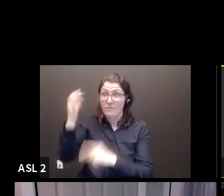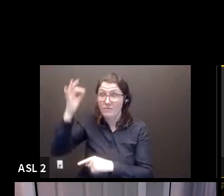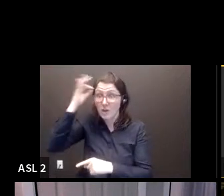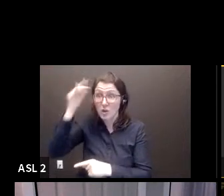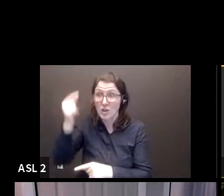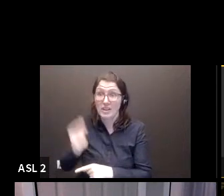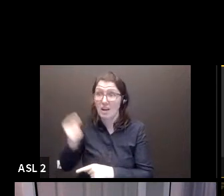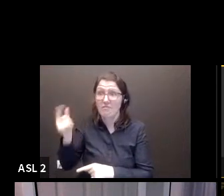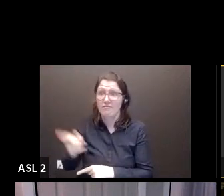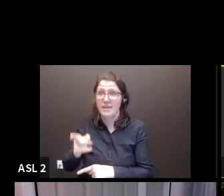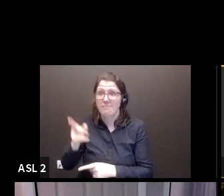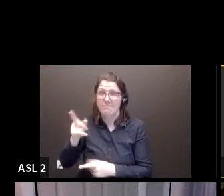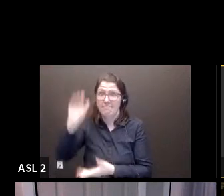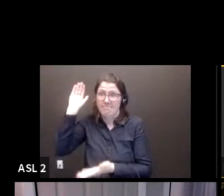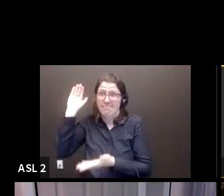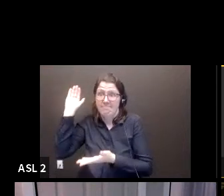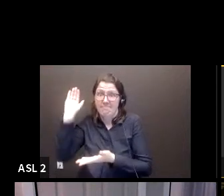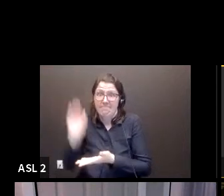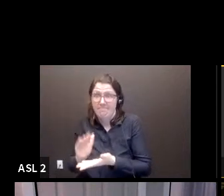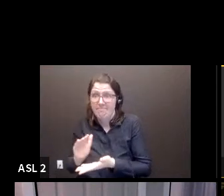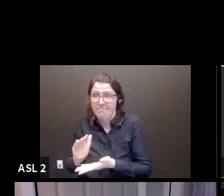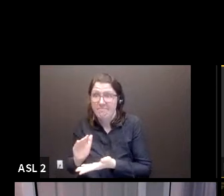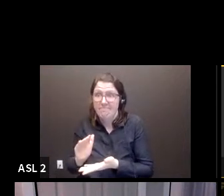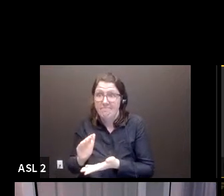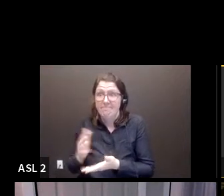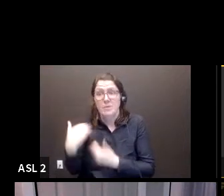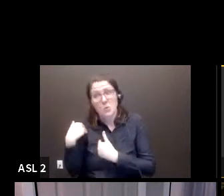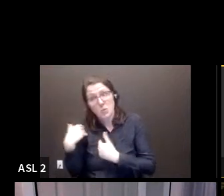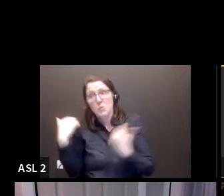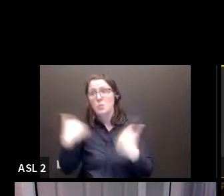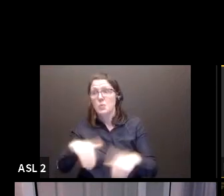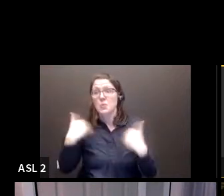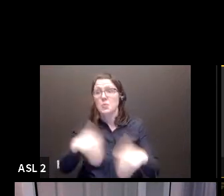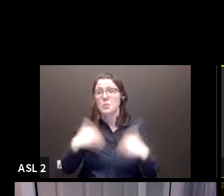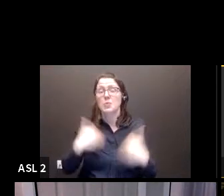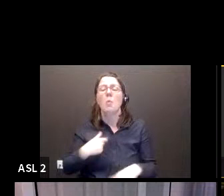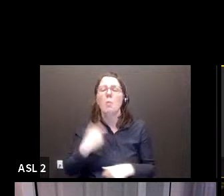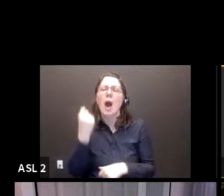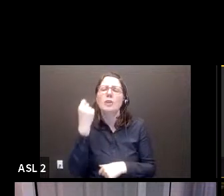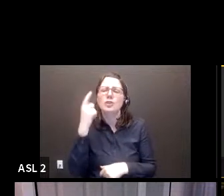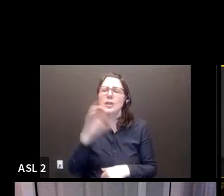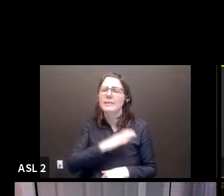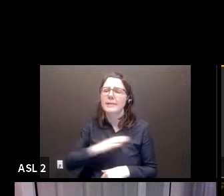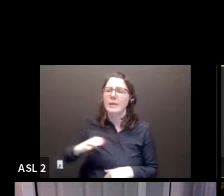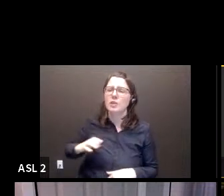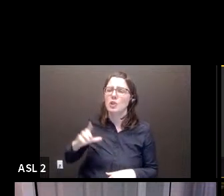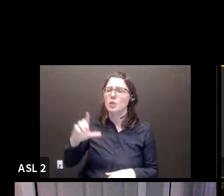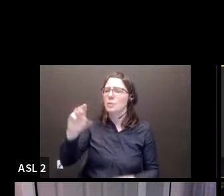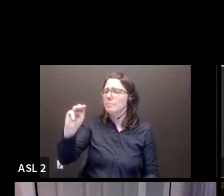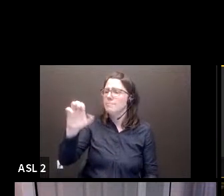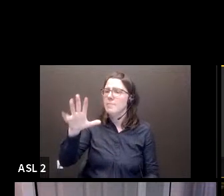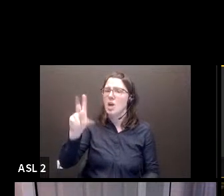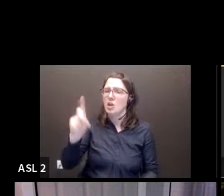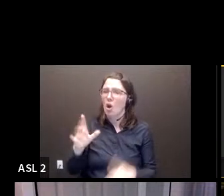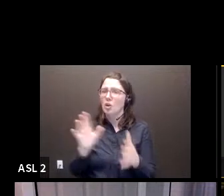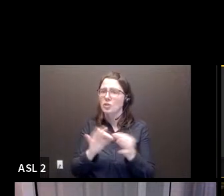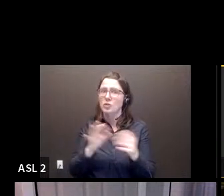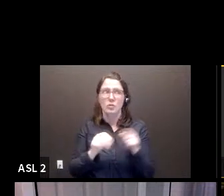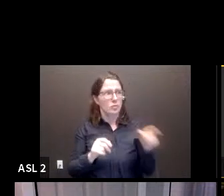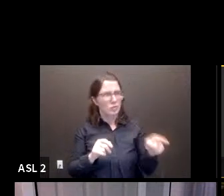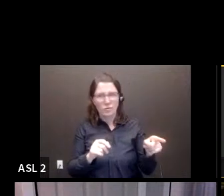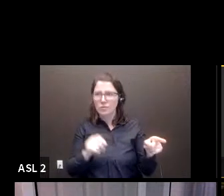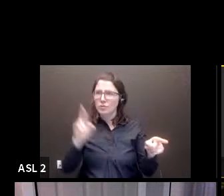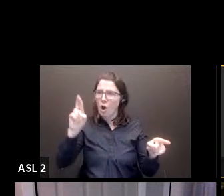area so while i appreciate council menard's sense that there should be extra police support in the area it's actually the opposite it's a drain on